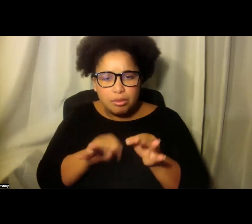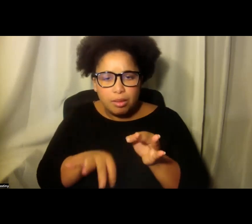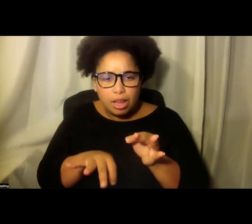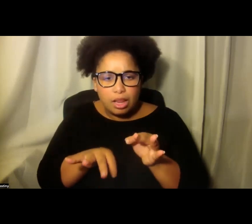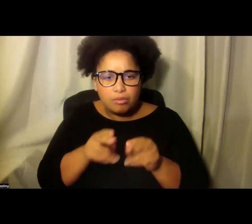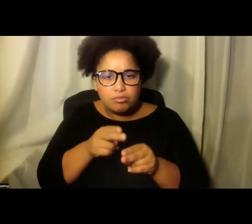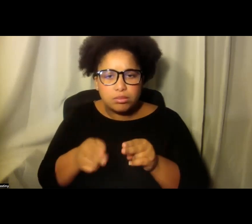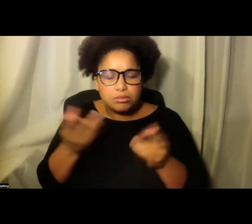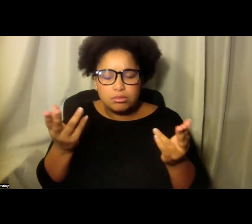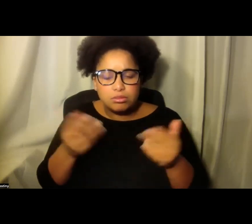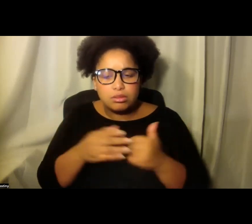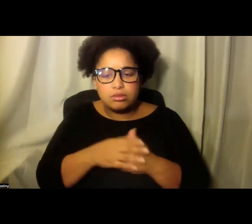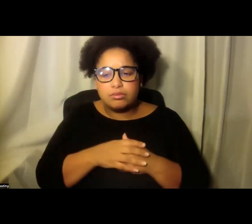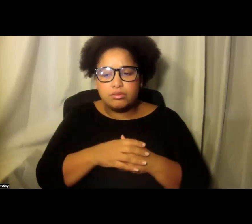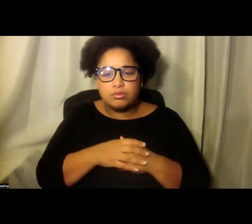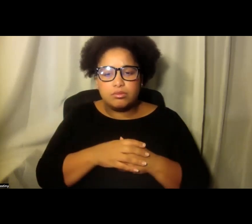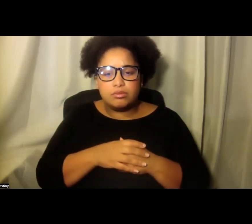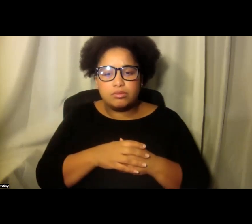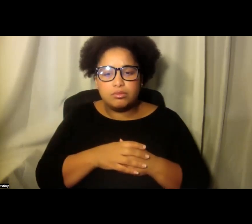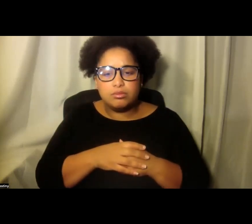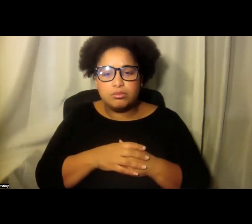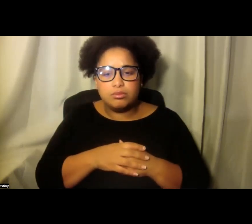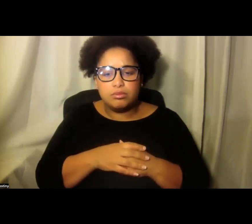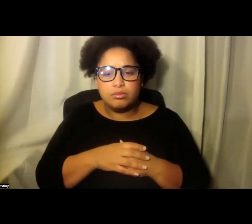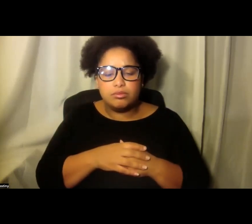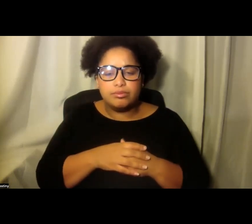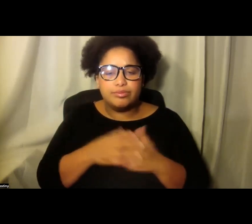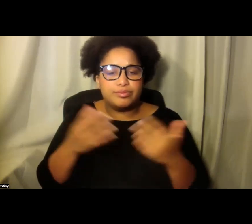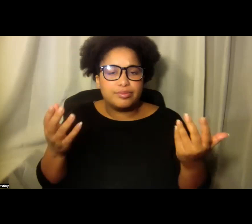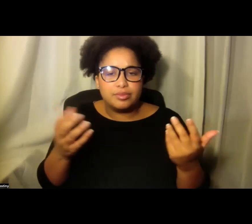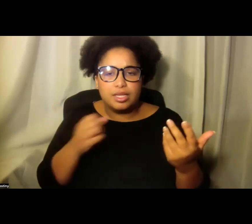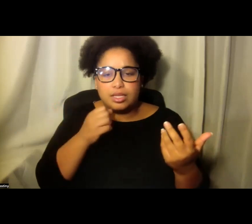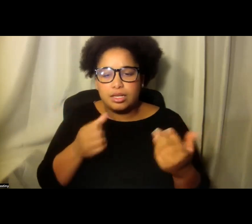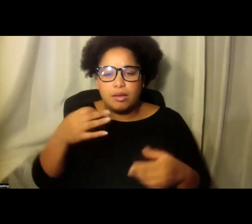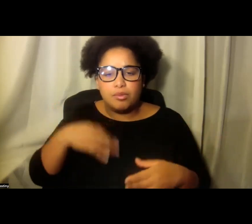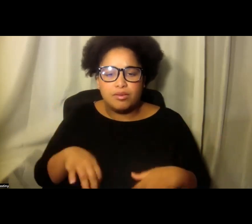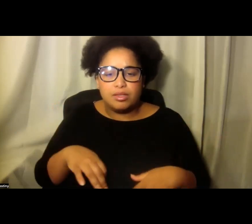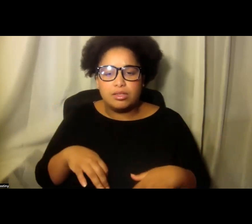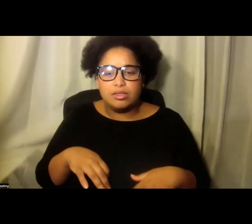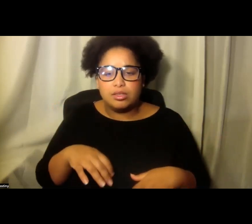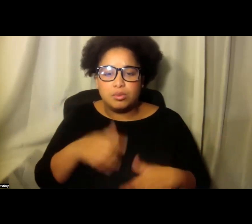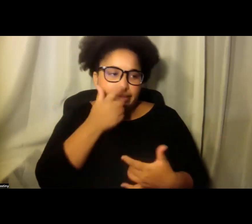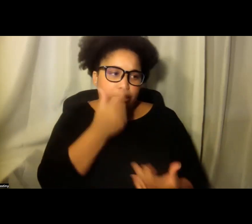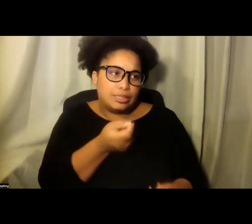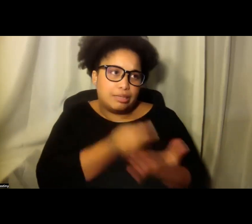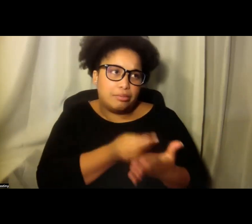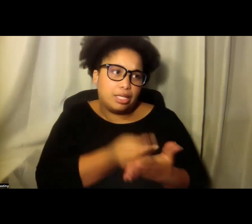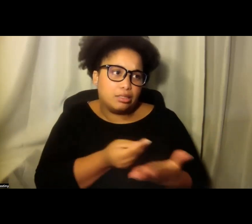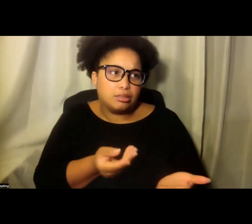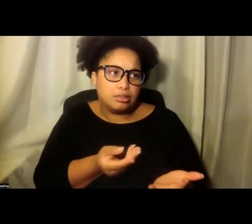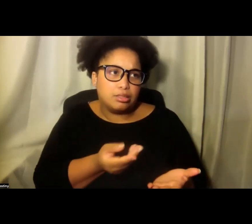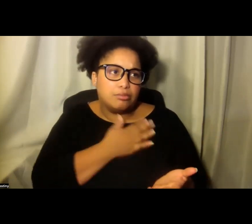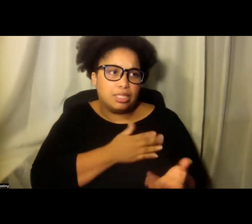quick. It's just, I'm going to paraphrase, it's a nonprofit saying, we're interested in money. Please